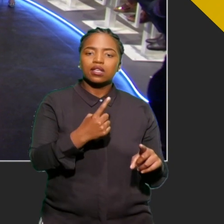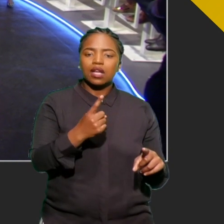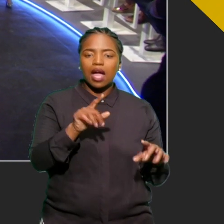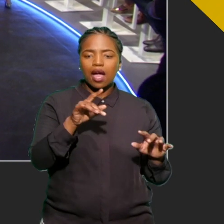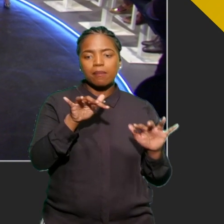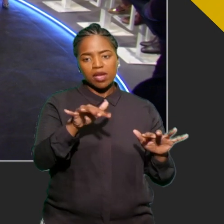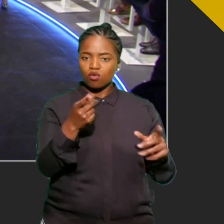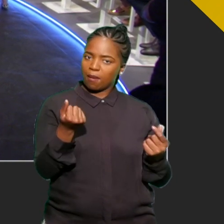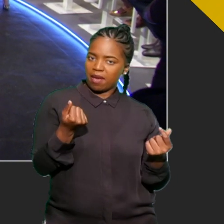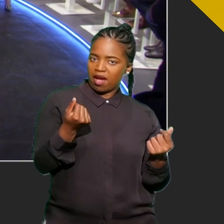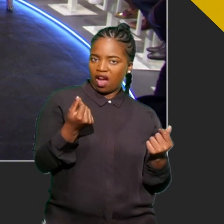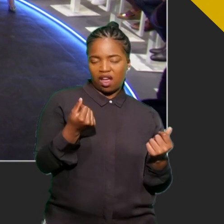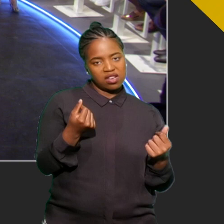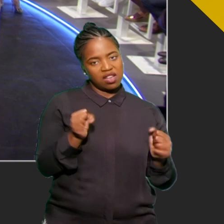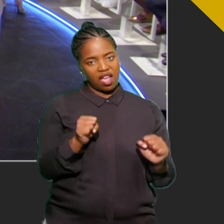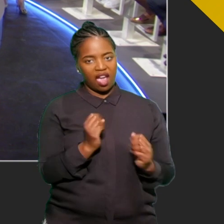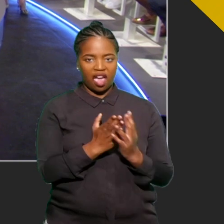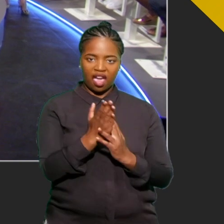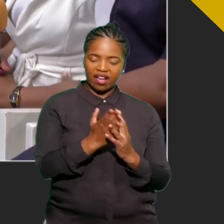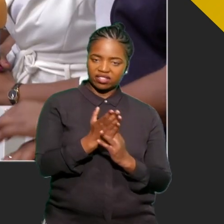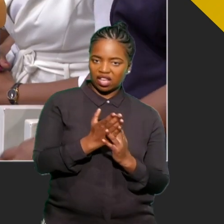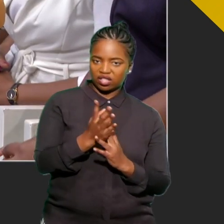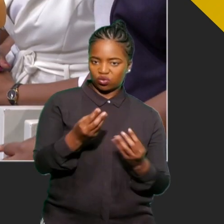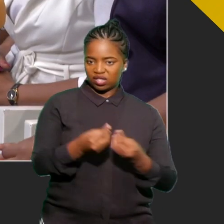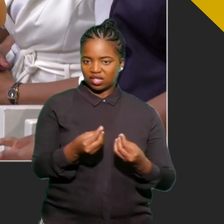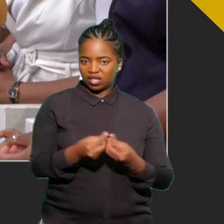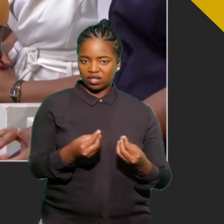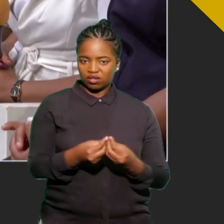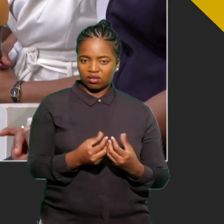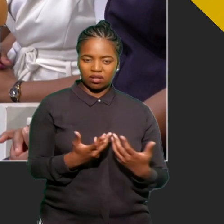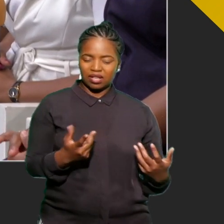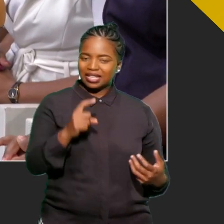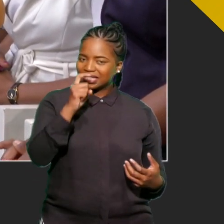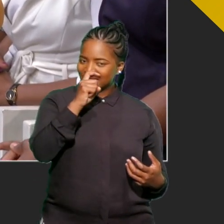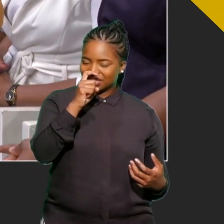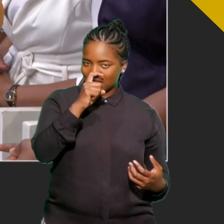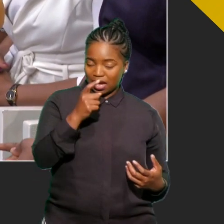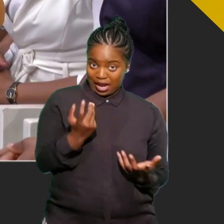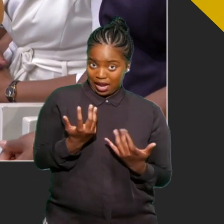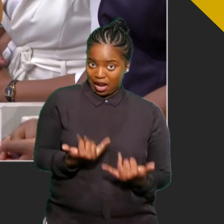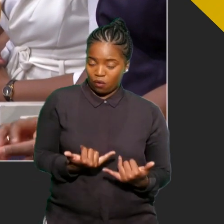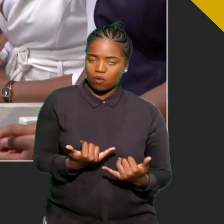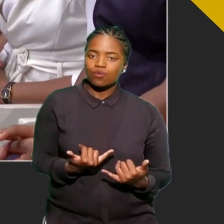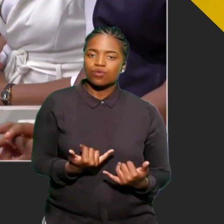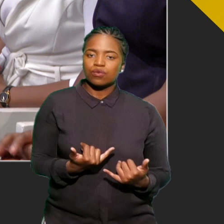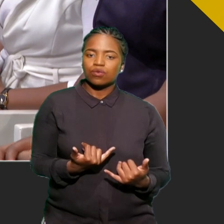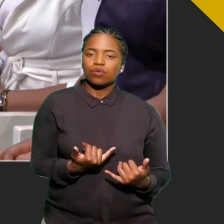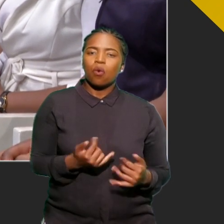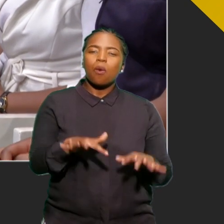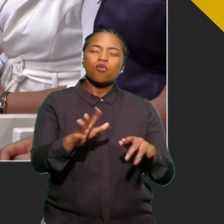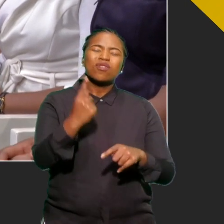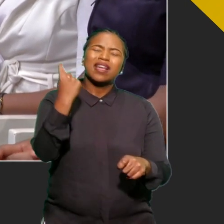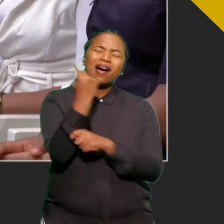people that have money, people that have access to resources. Yeah. Sister Nkosi, let's now look at ngwana dutseng ko